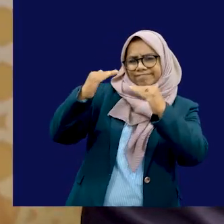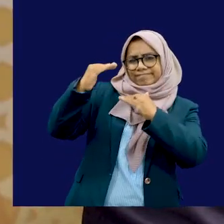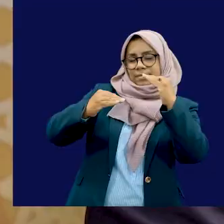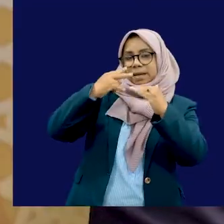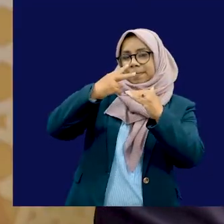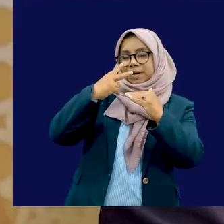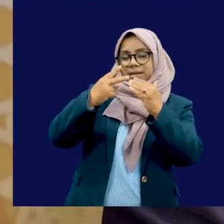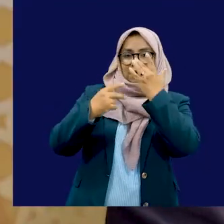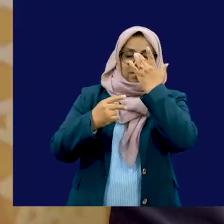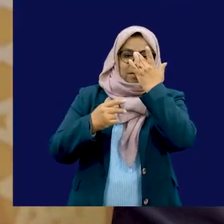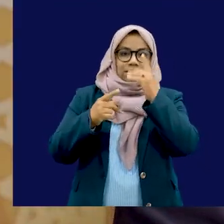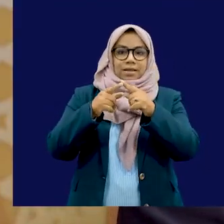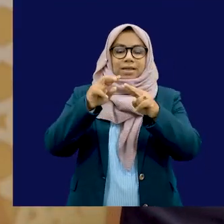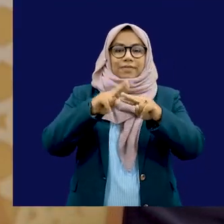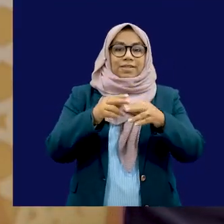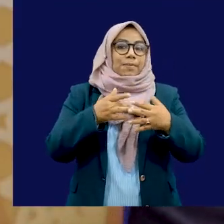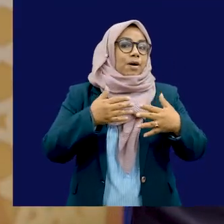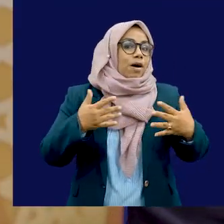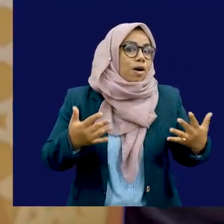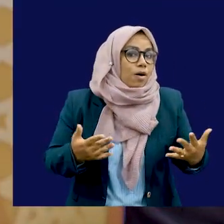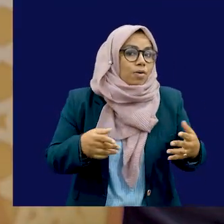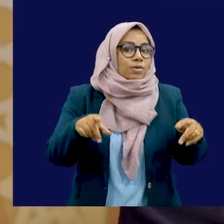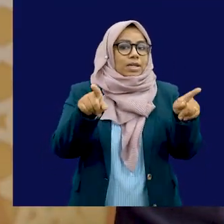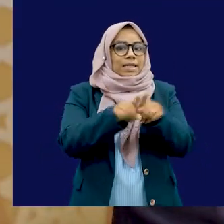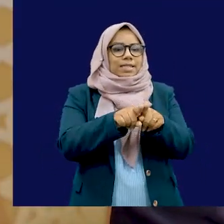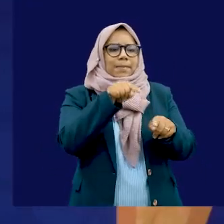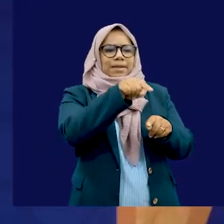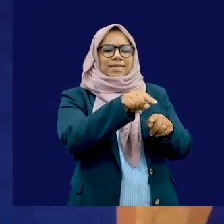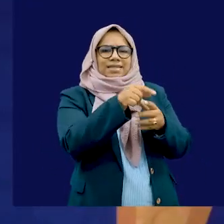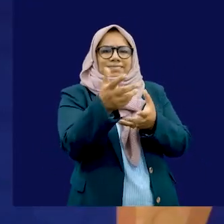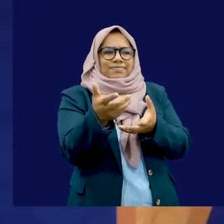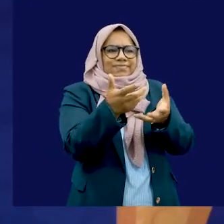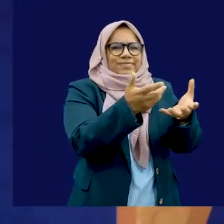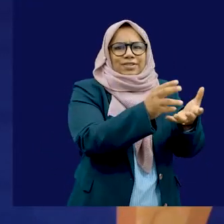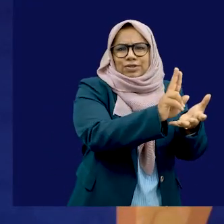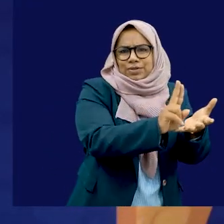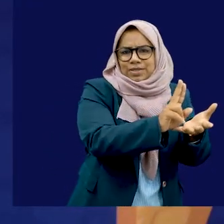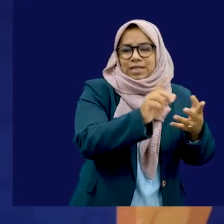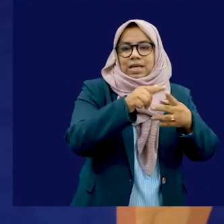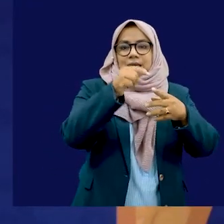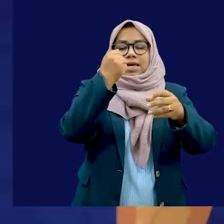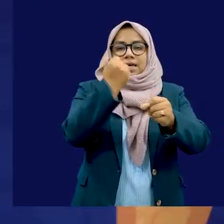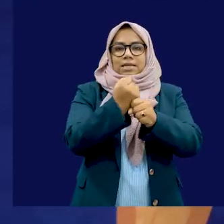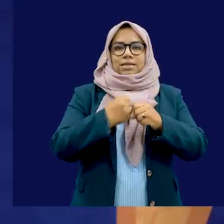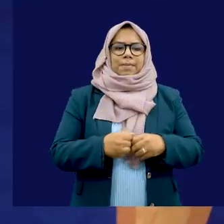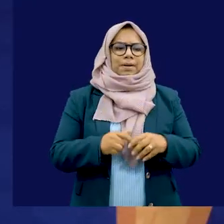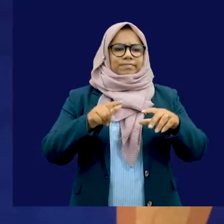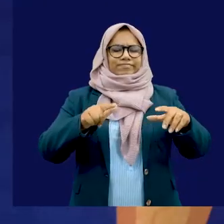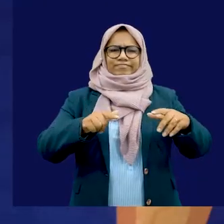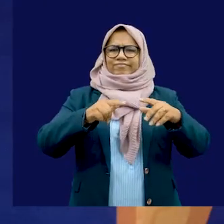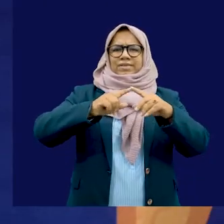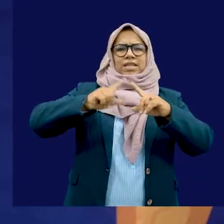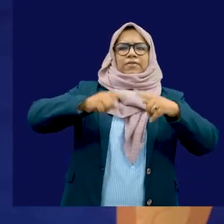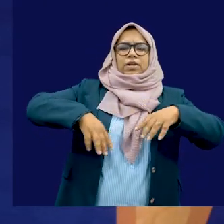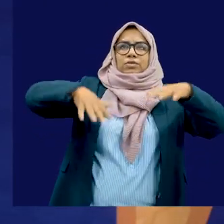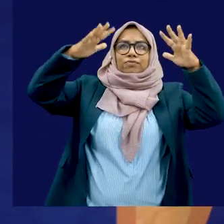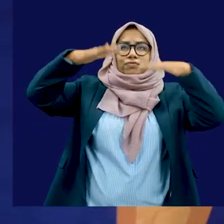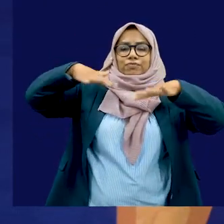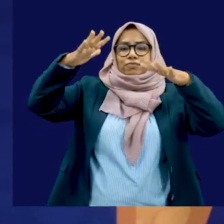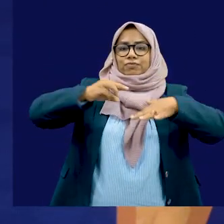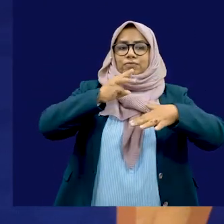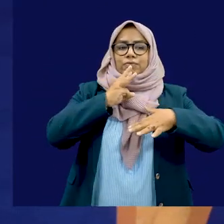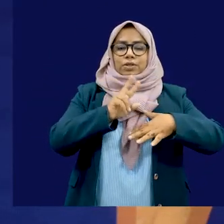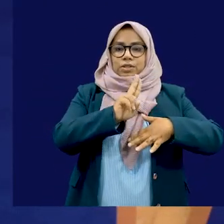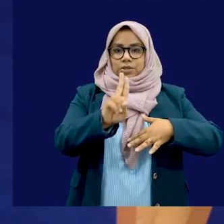varies according to the method of irrigation. If the land is irrigated without any expenses, such as by rainwater or